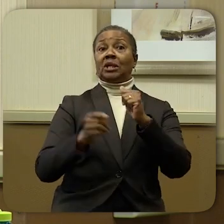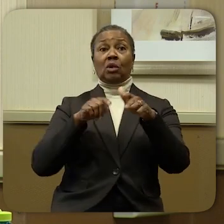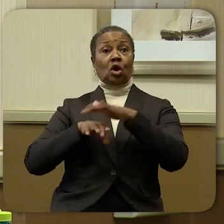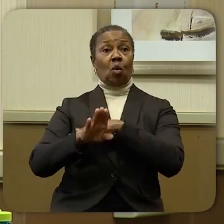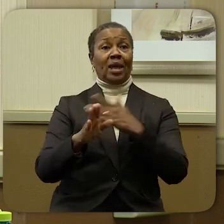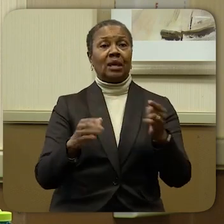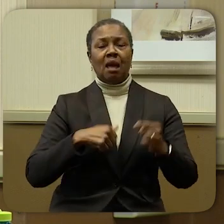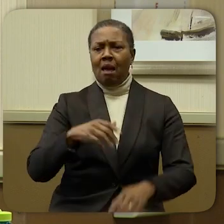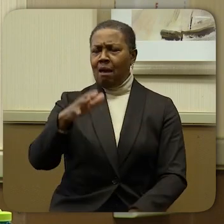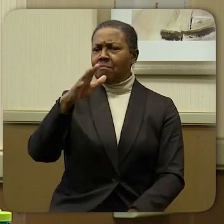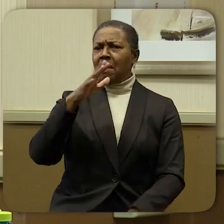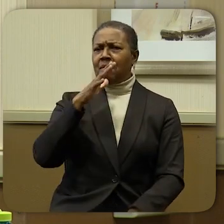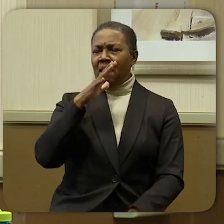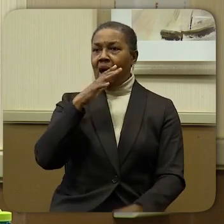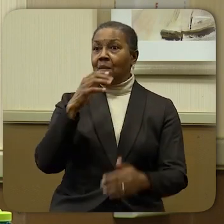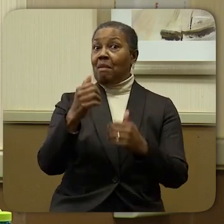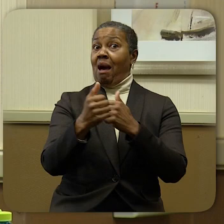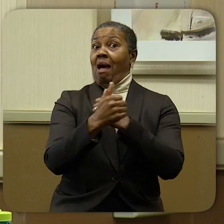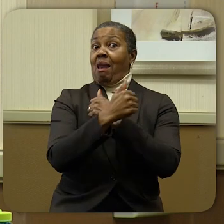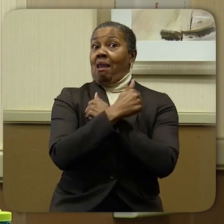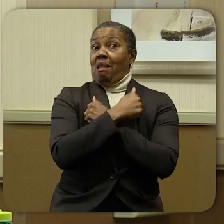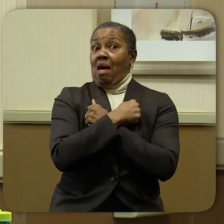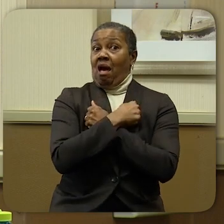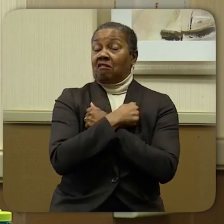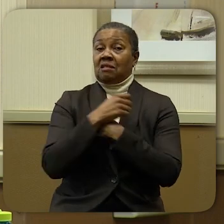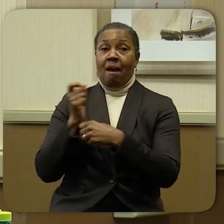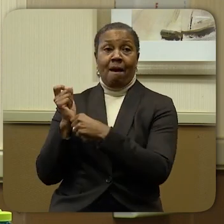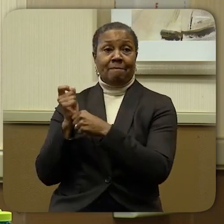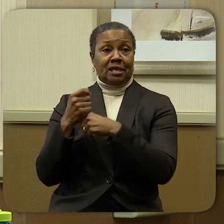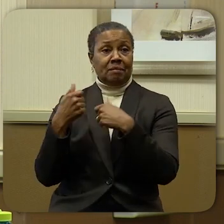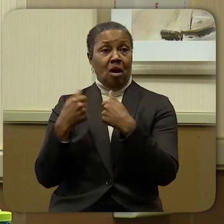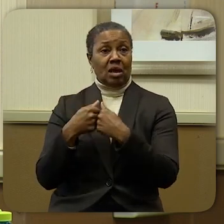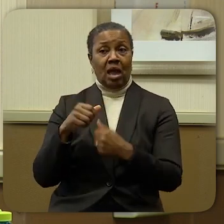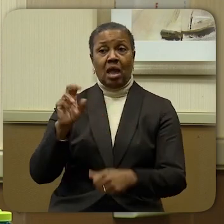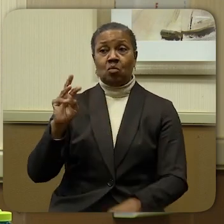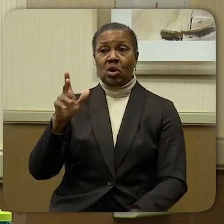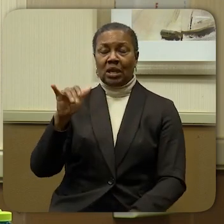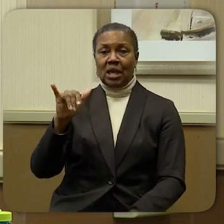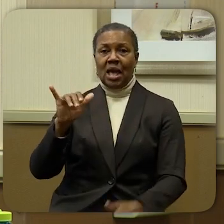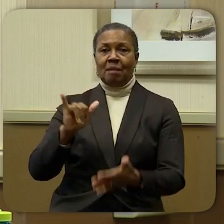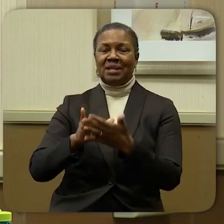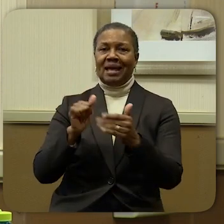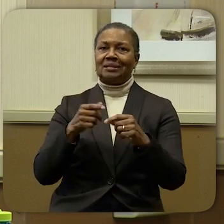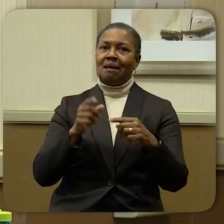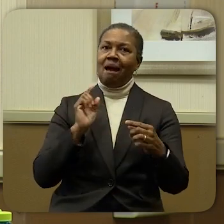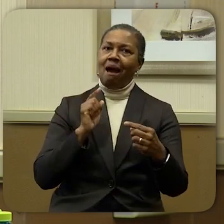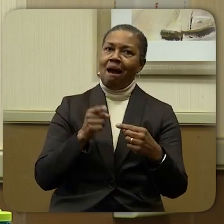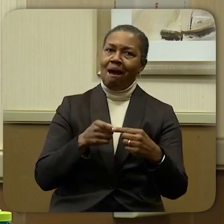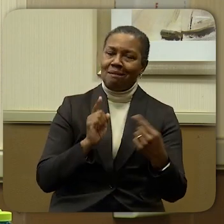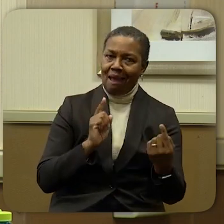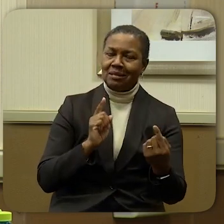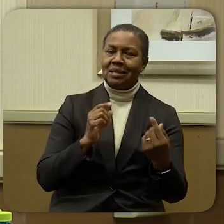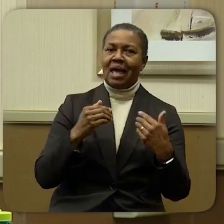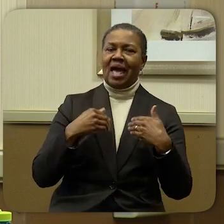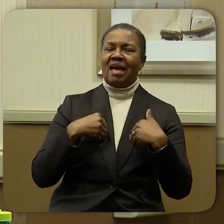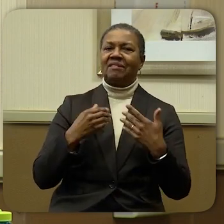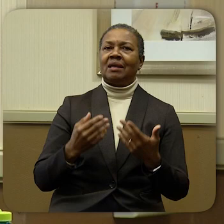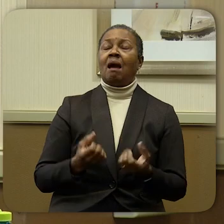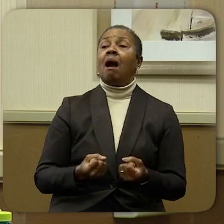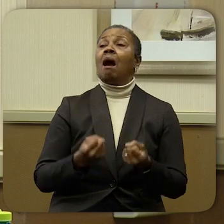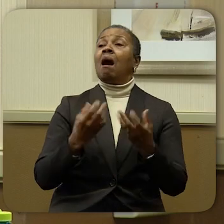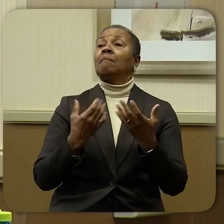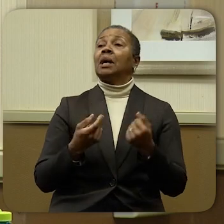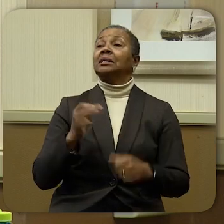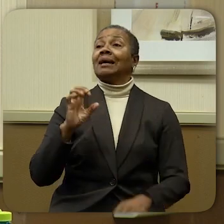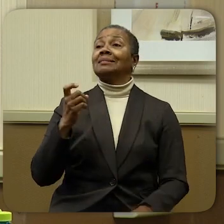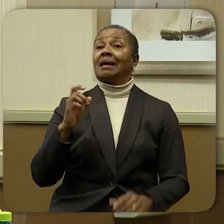And my mom loves Wrigley games, but is completely against having multi-sex